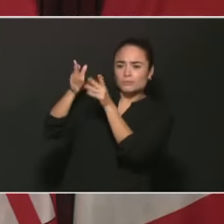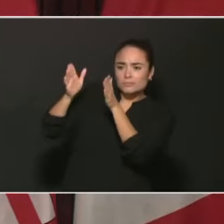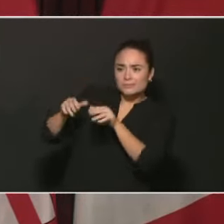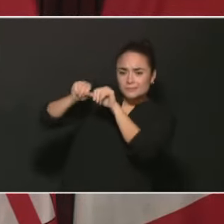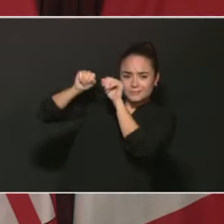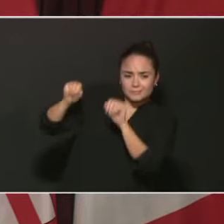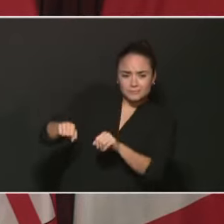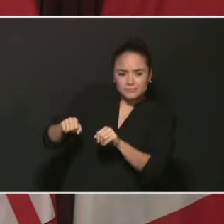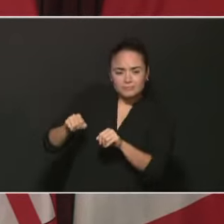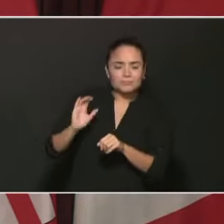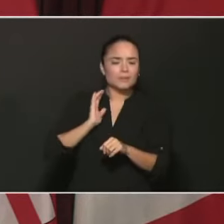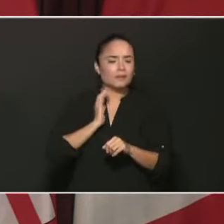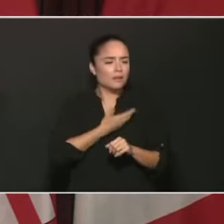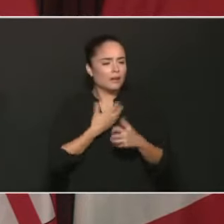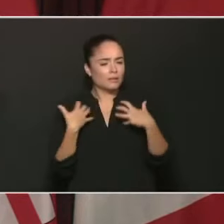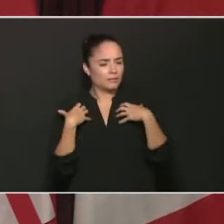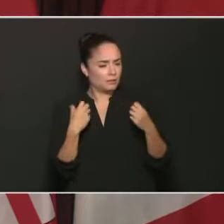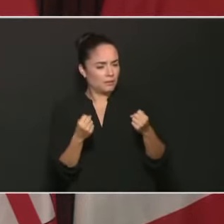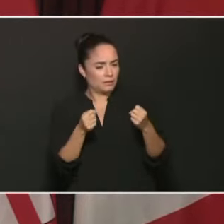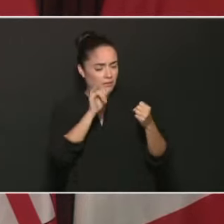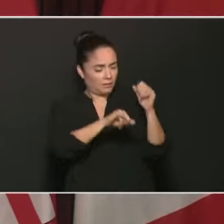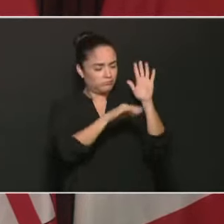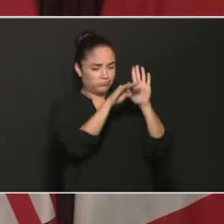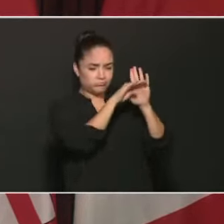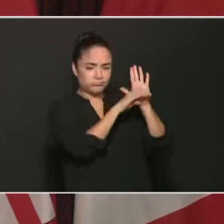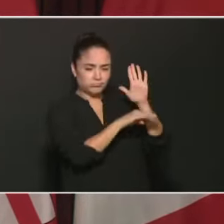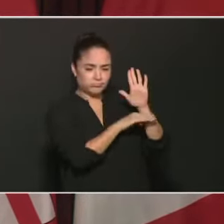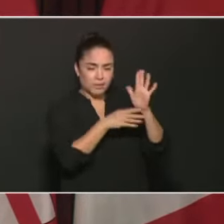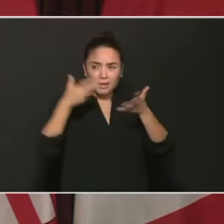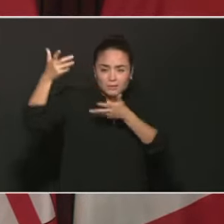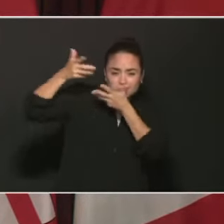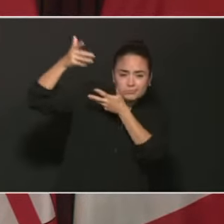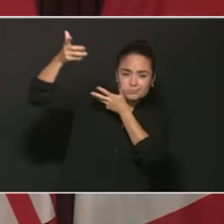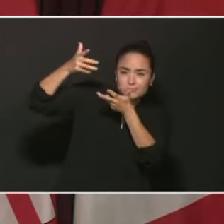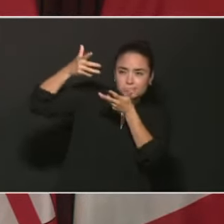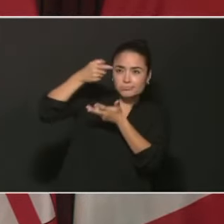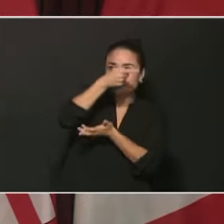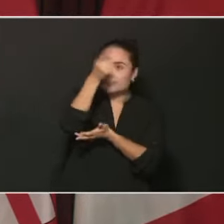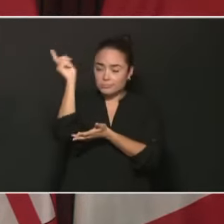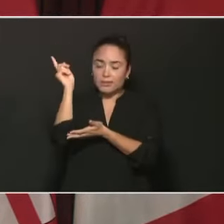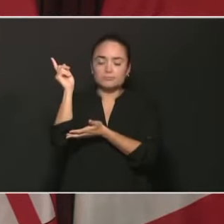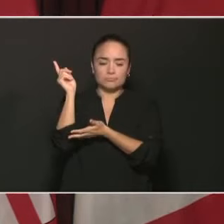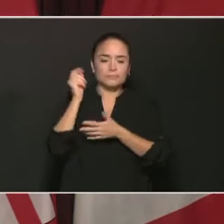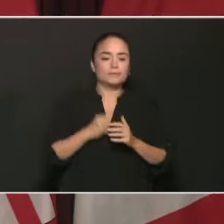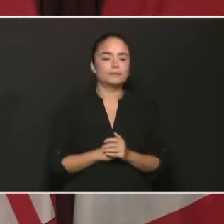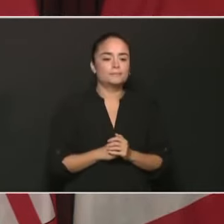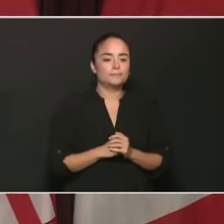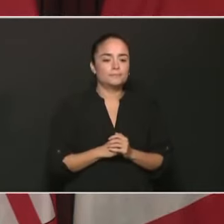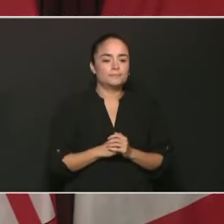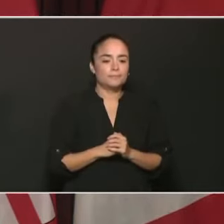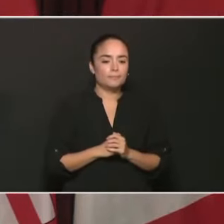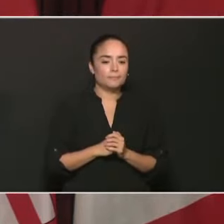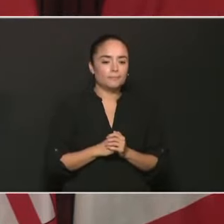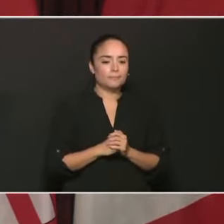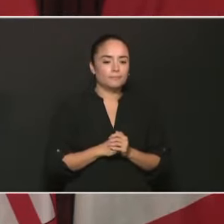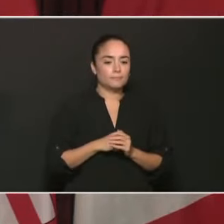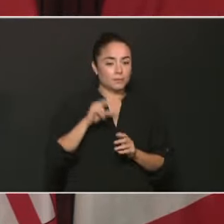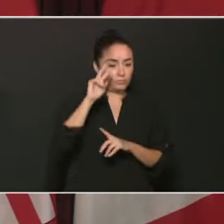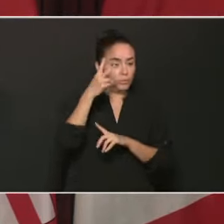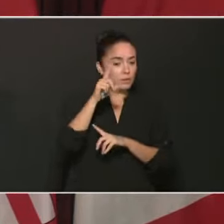health measures. Follow up? Yeah, thank you. And just on your announcement last